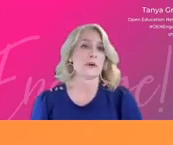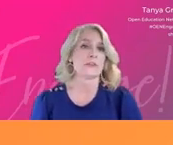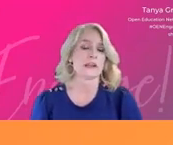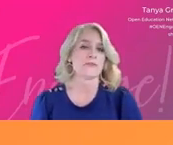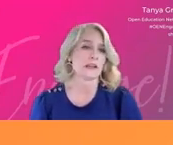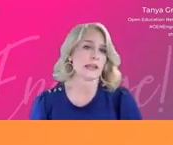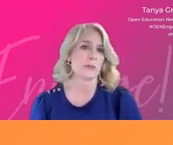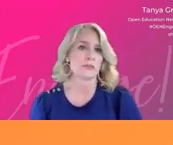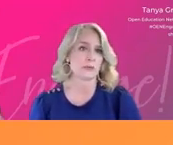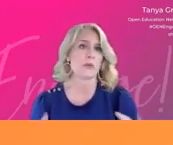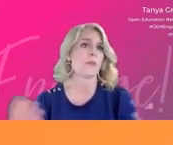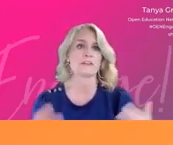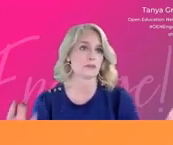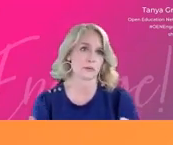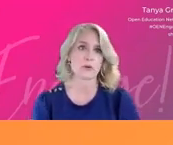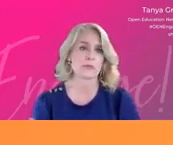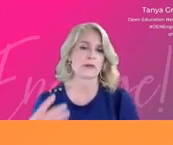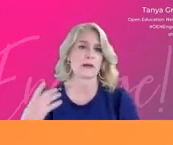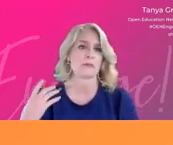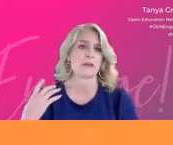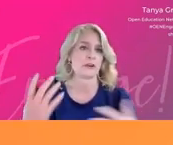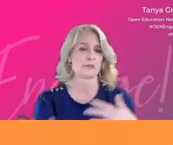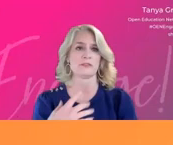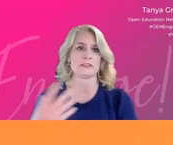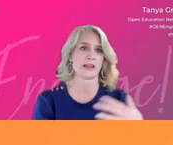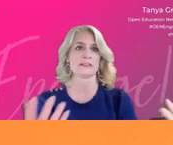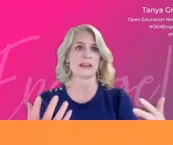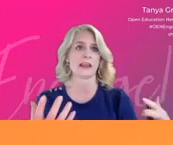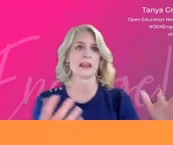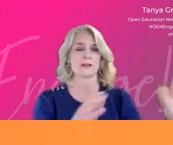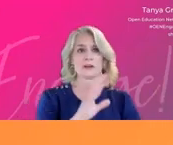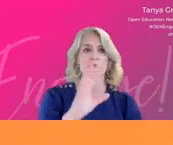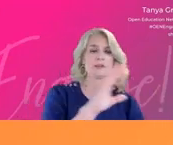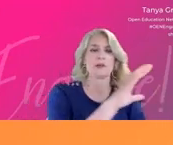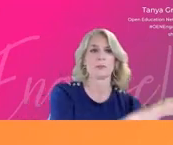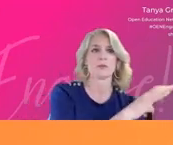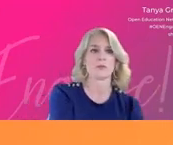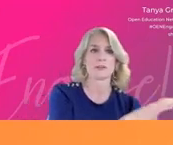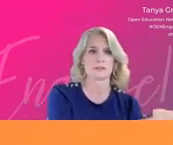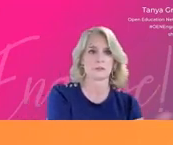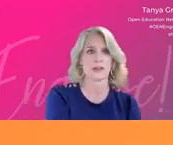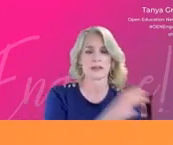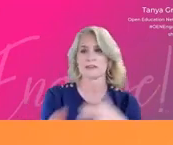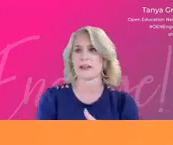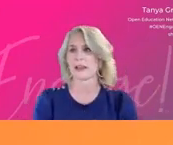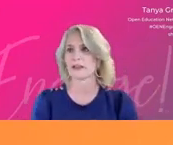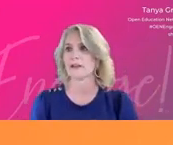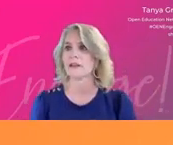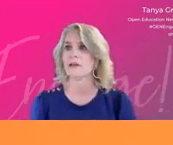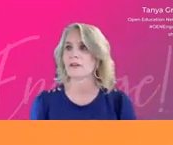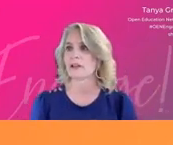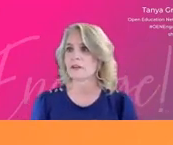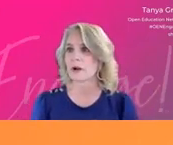I just know that I felt like it was a robust group in terms of discussing and in terms of hearing both voices from faculty